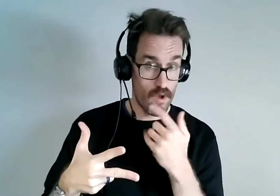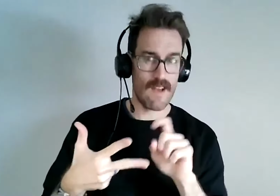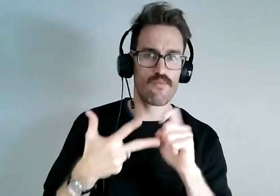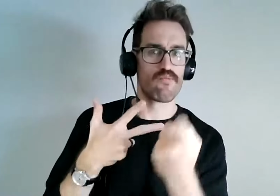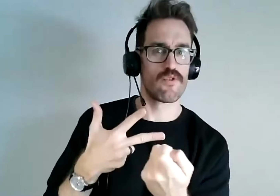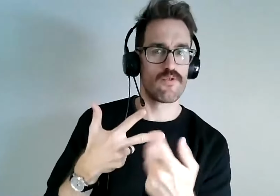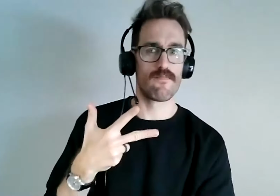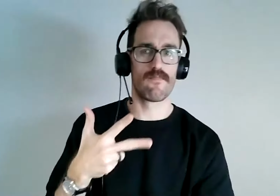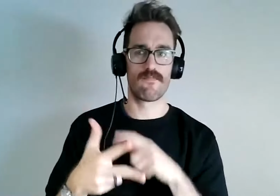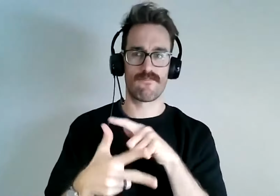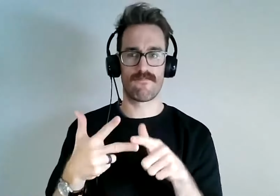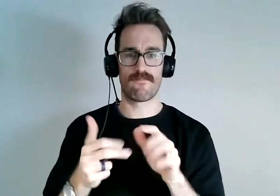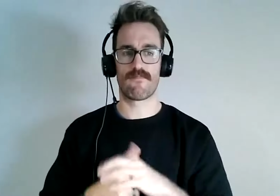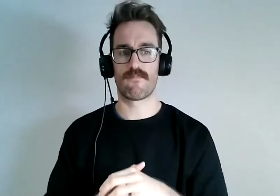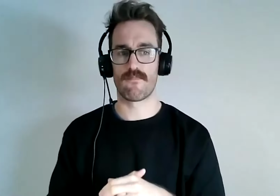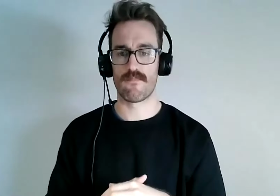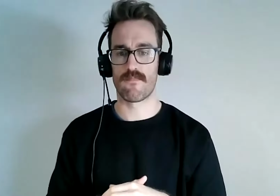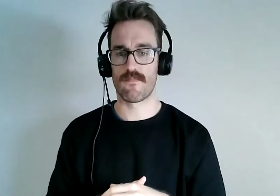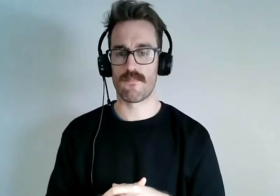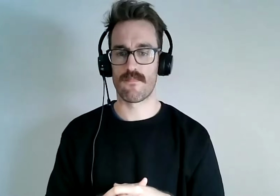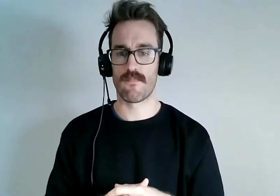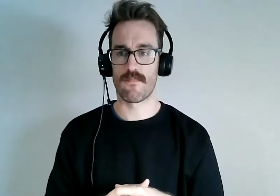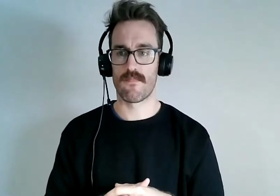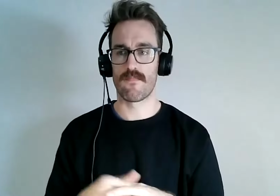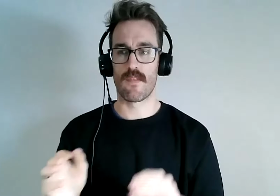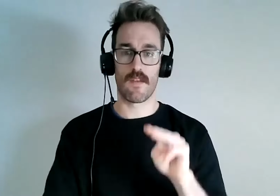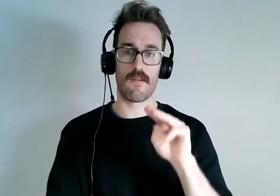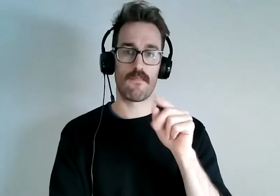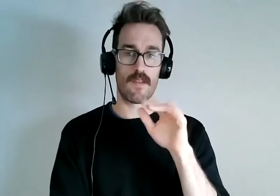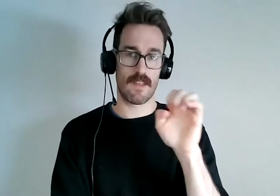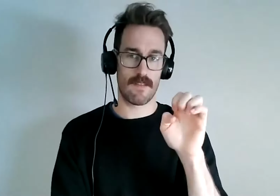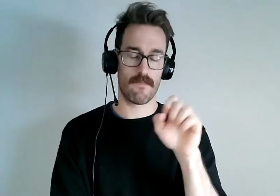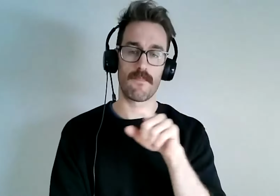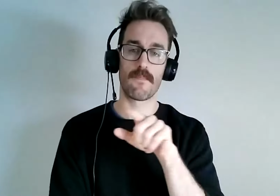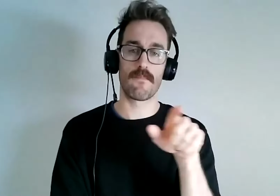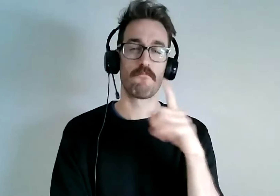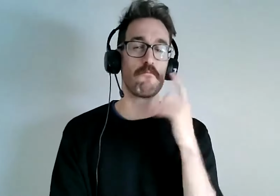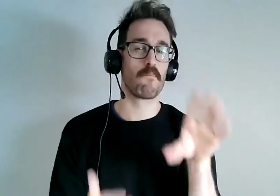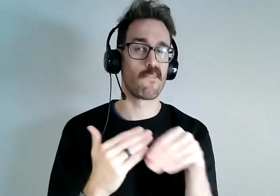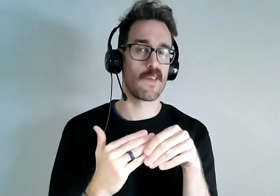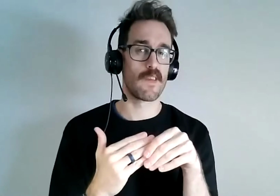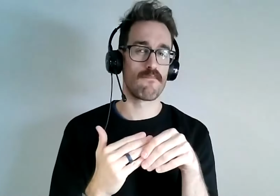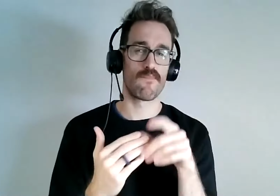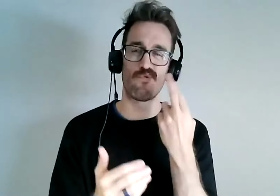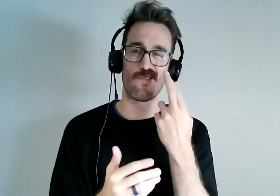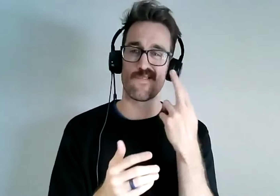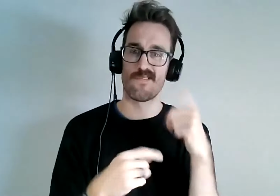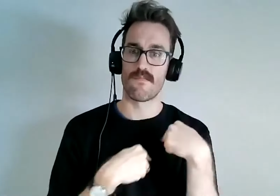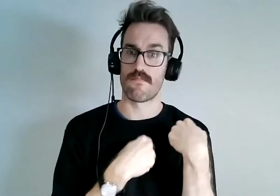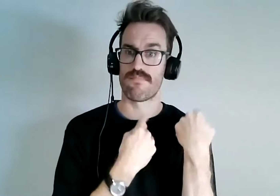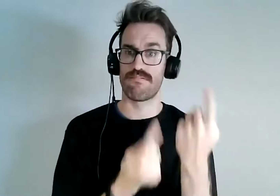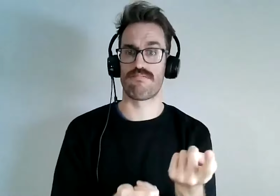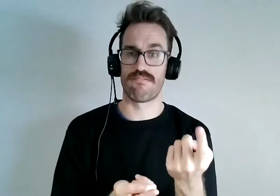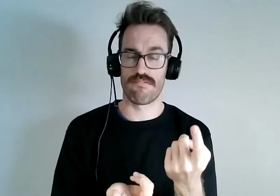Thank you. Marie? Yeah, maybe I could add why it's been so long. Well, 2 things that we